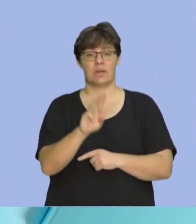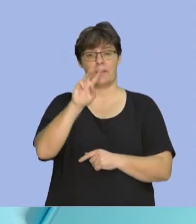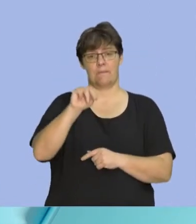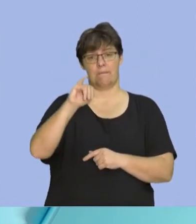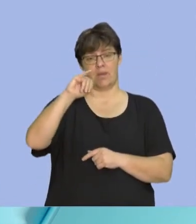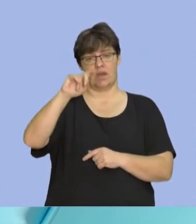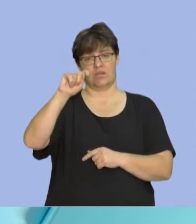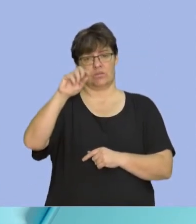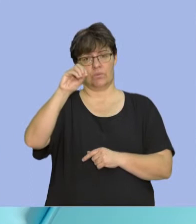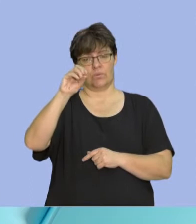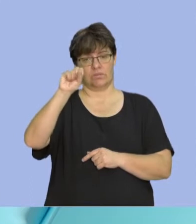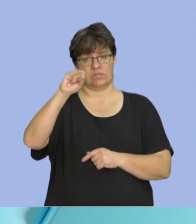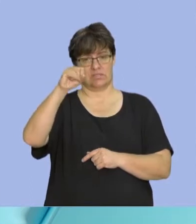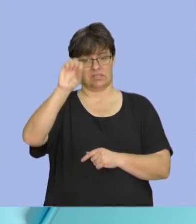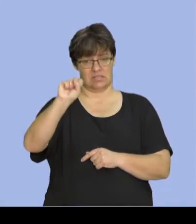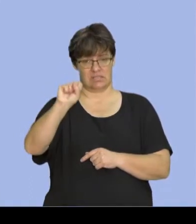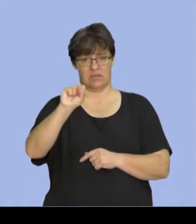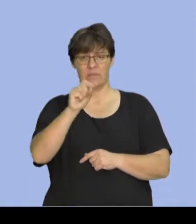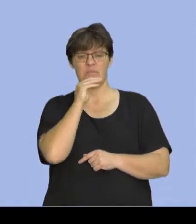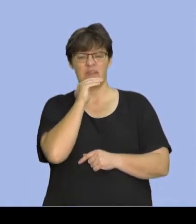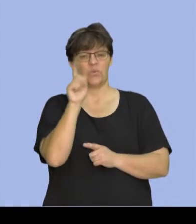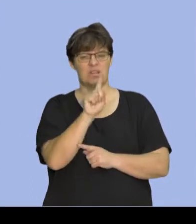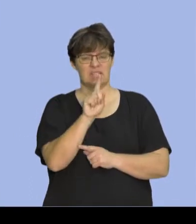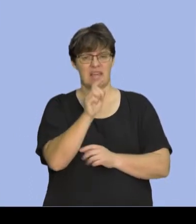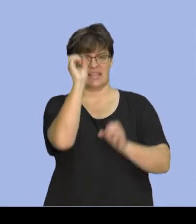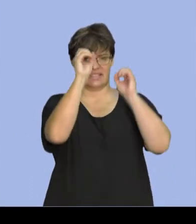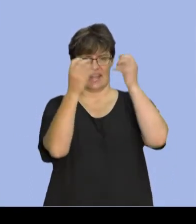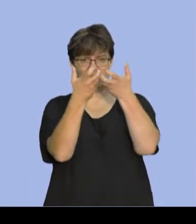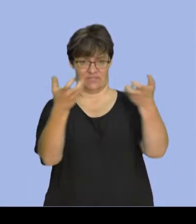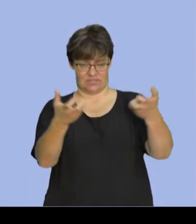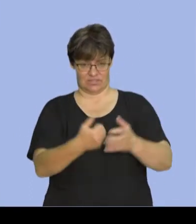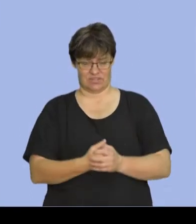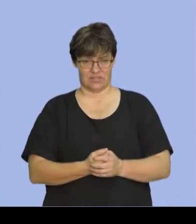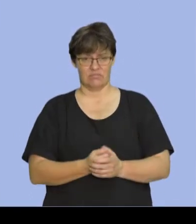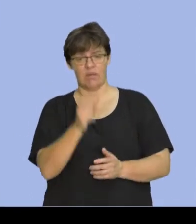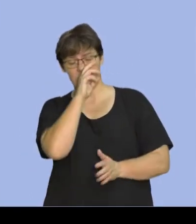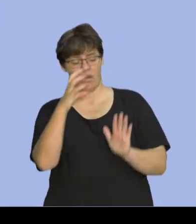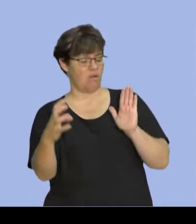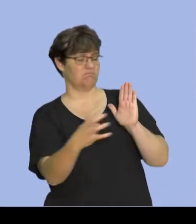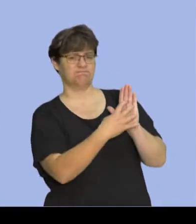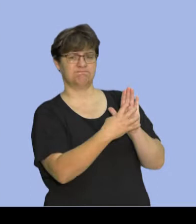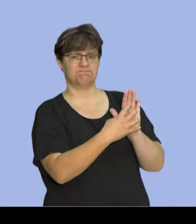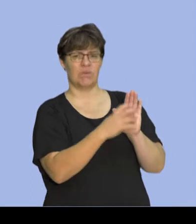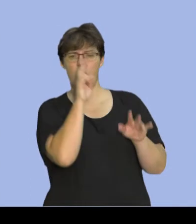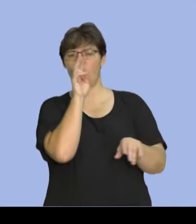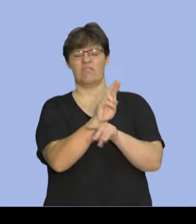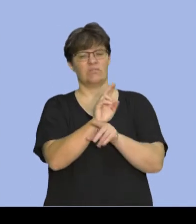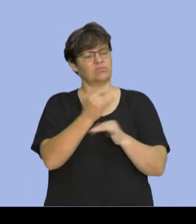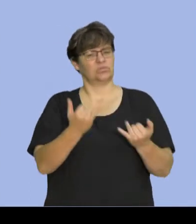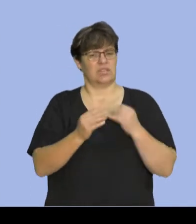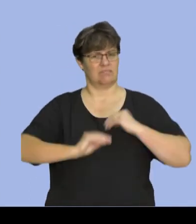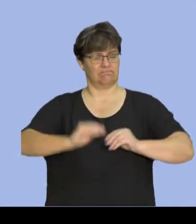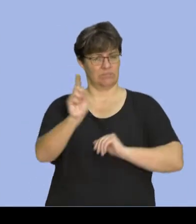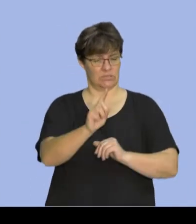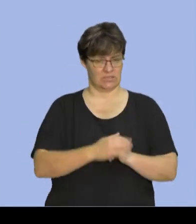mitosis, cell division. So it's important that we look at the overview of today's lesson. So we're going to look at